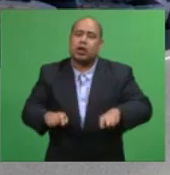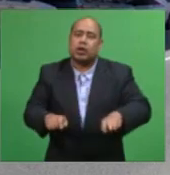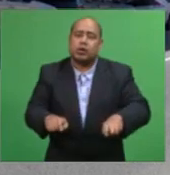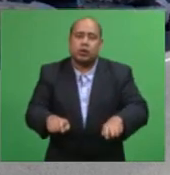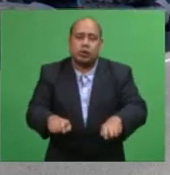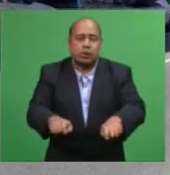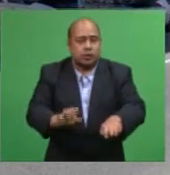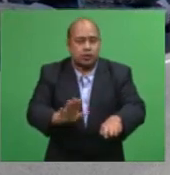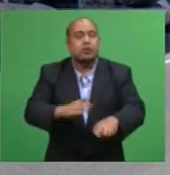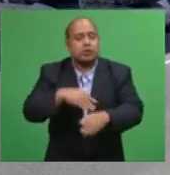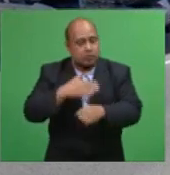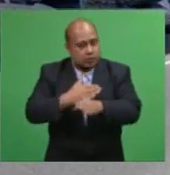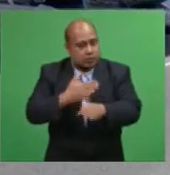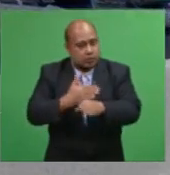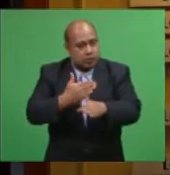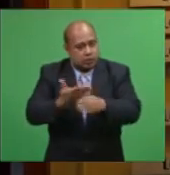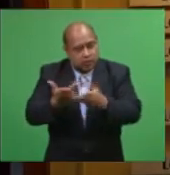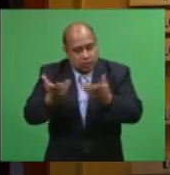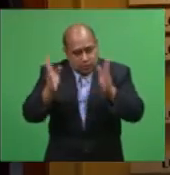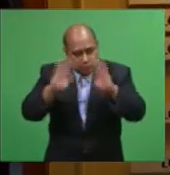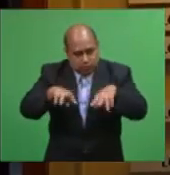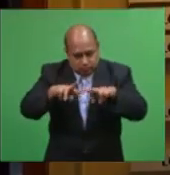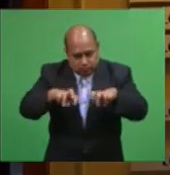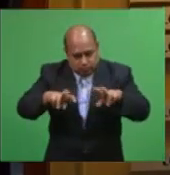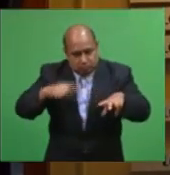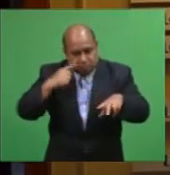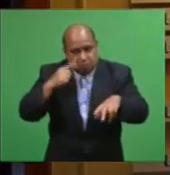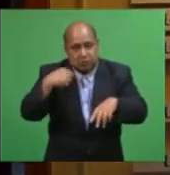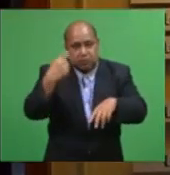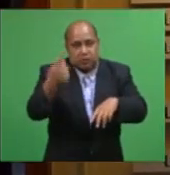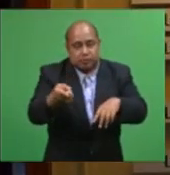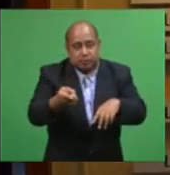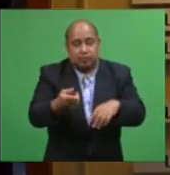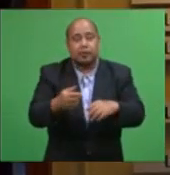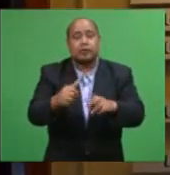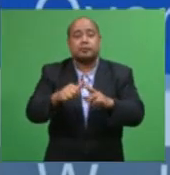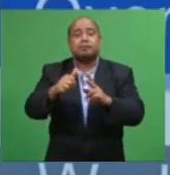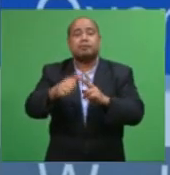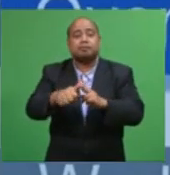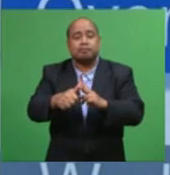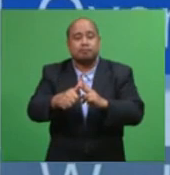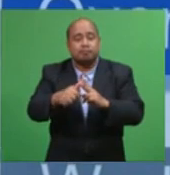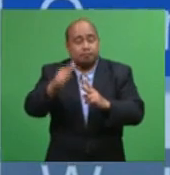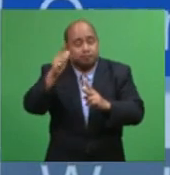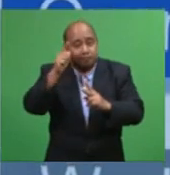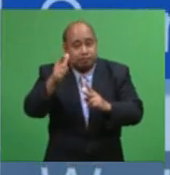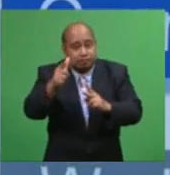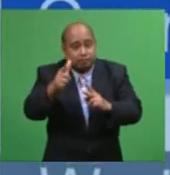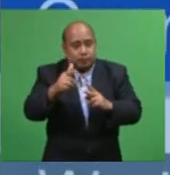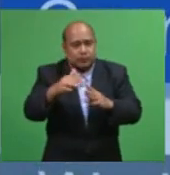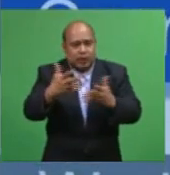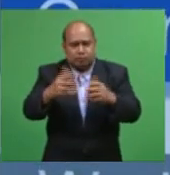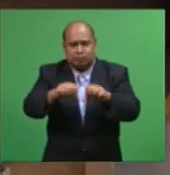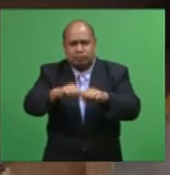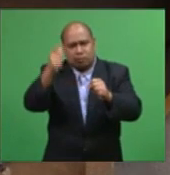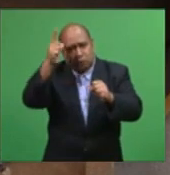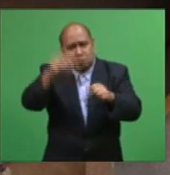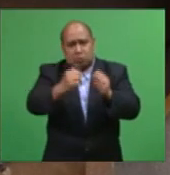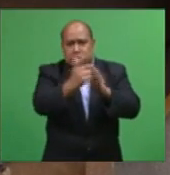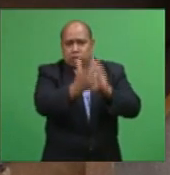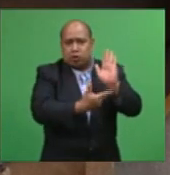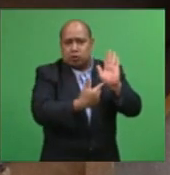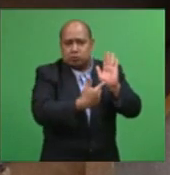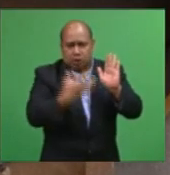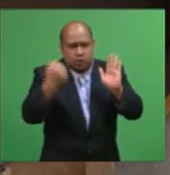will start tomorrow will also highlight if employers are breaching the Employment Act, and those that continue to breach the law will be taken to